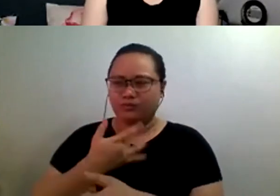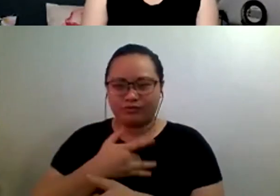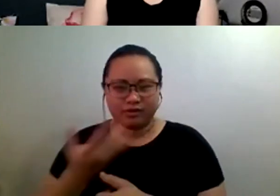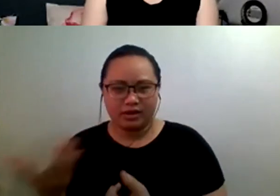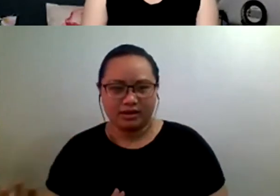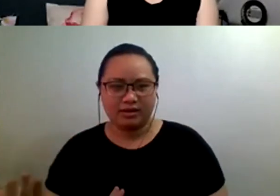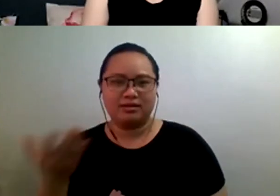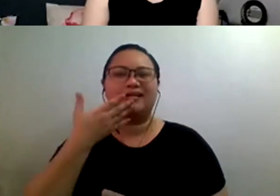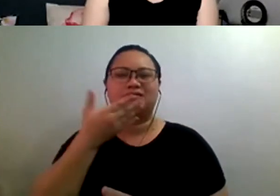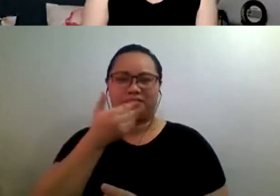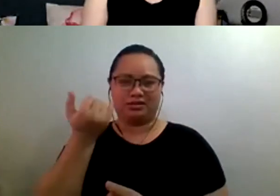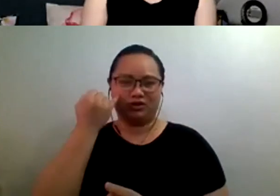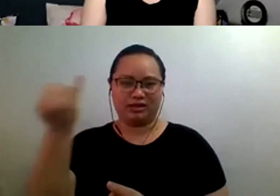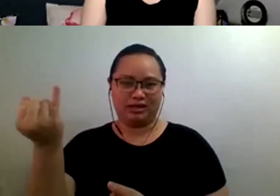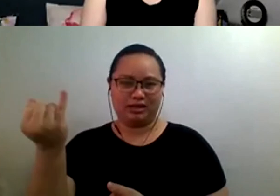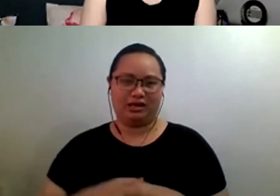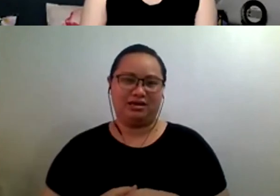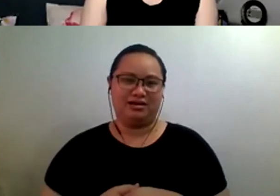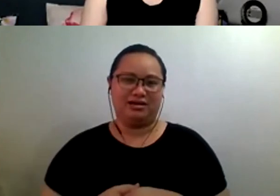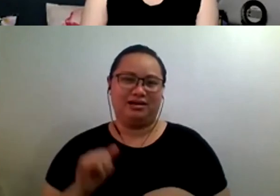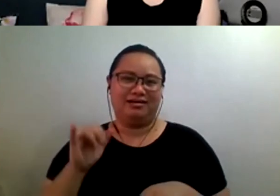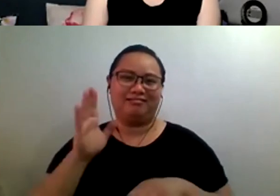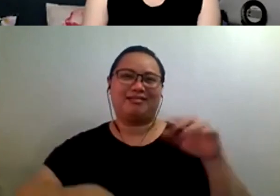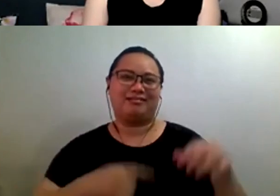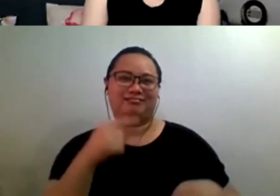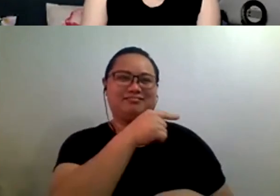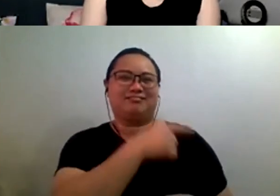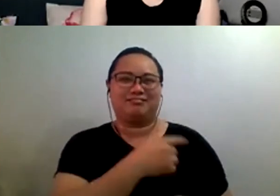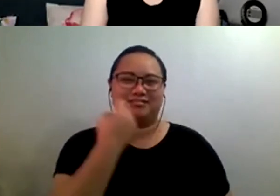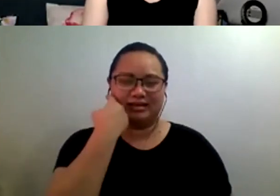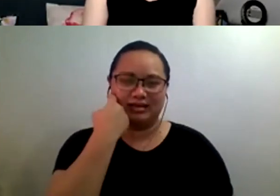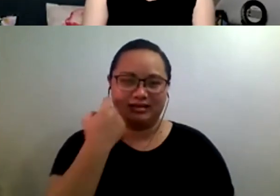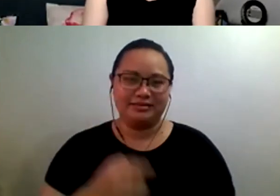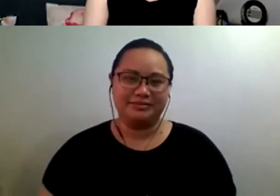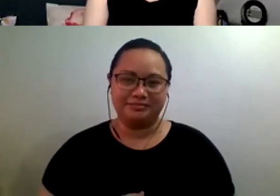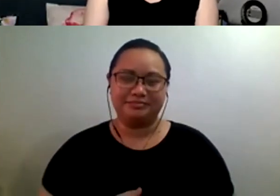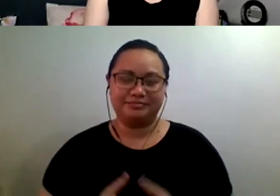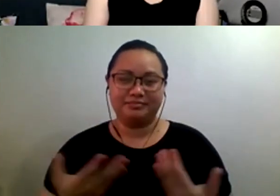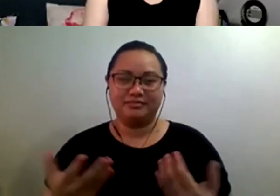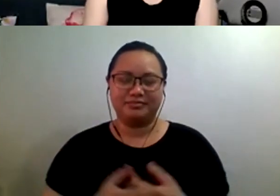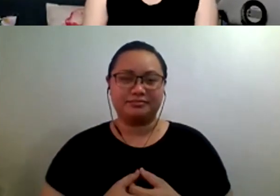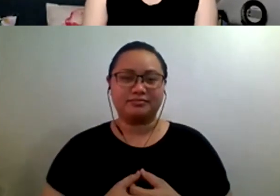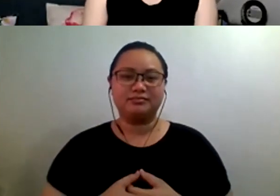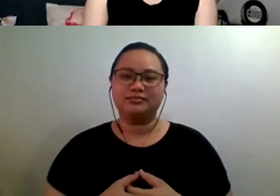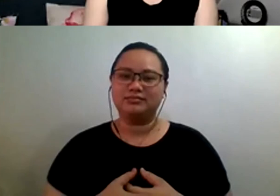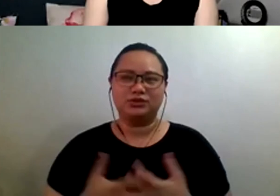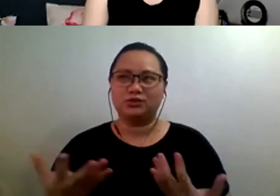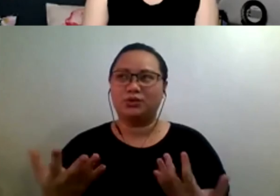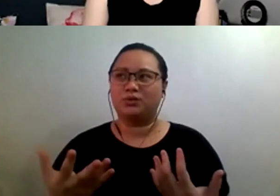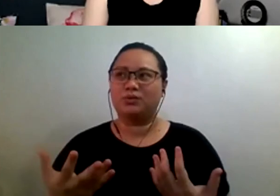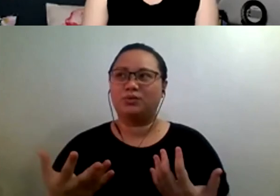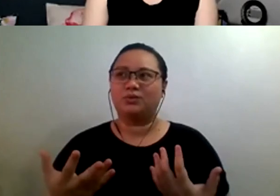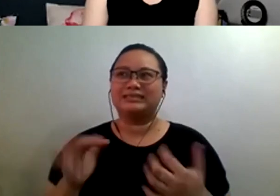that's basically the start of unlearning unteaching empathy, and basically just enriching the